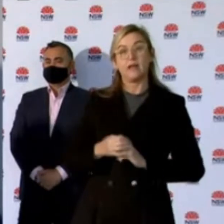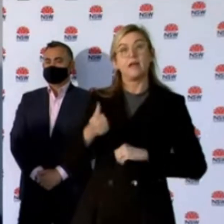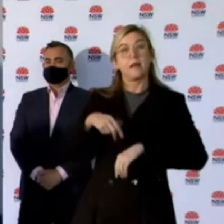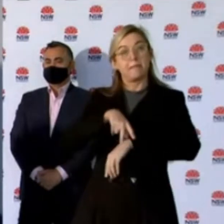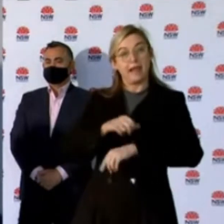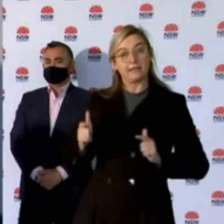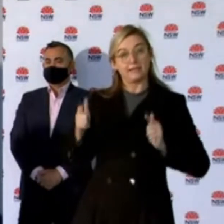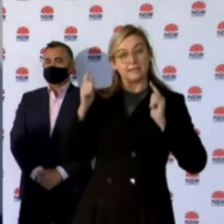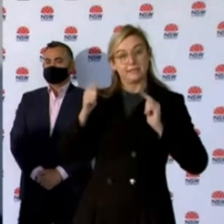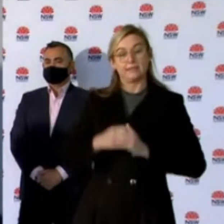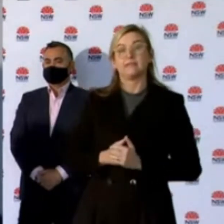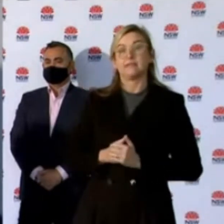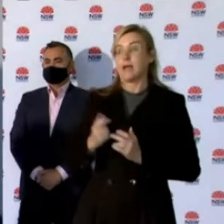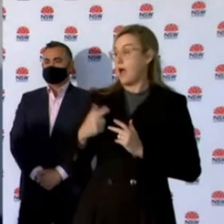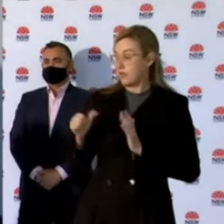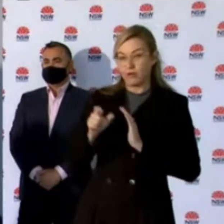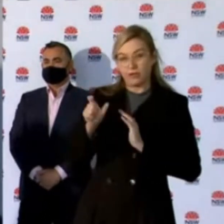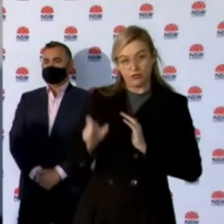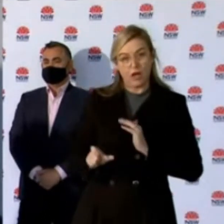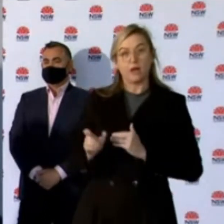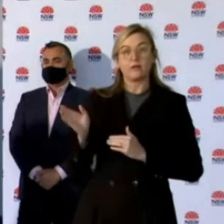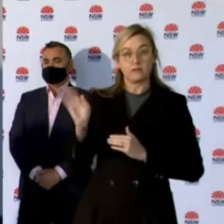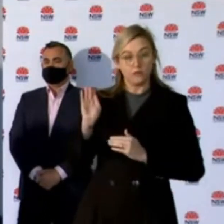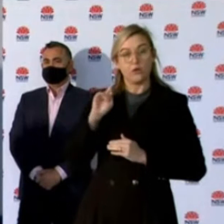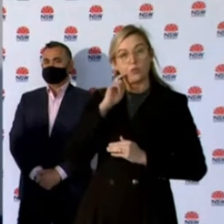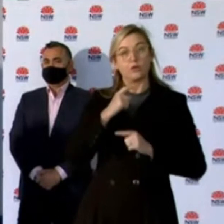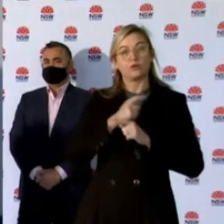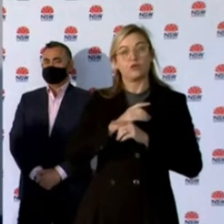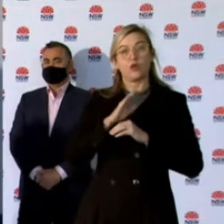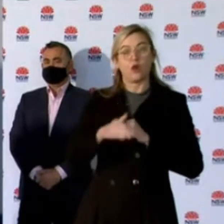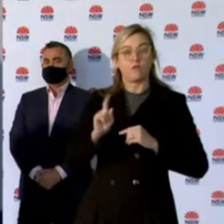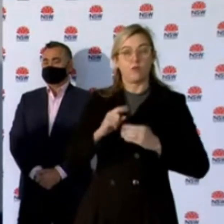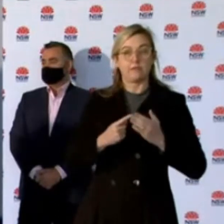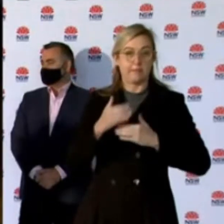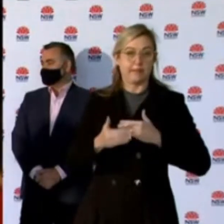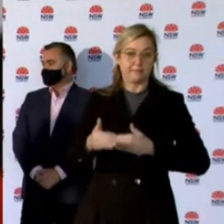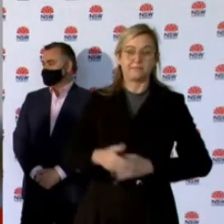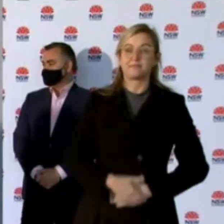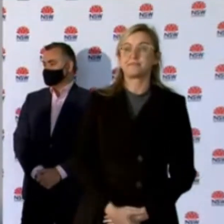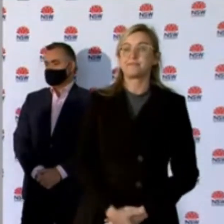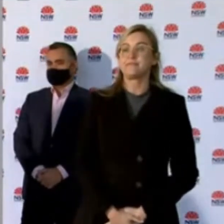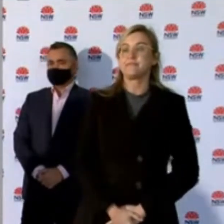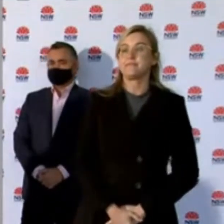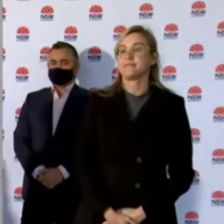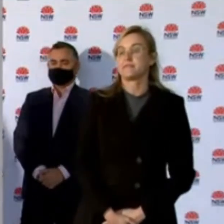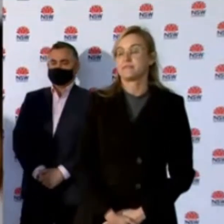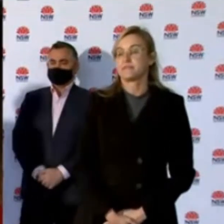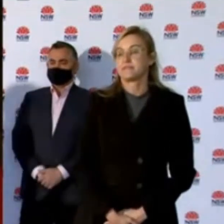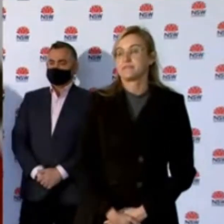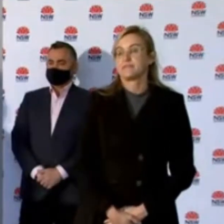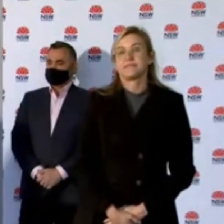Deputy Premier and the Treasurer will give an update in relation to issues the government's been focusing on. Thank you. Thank you,